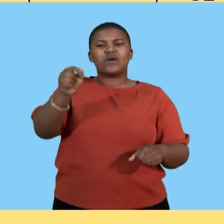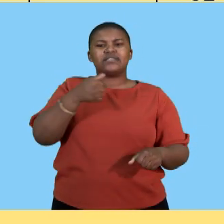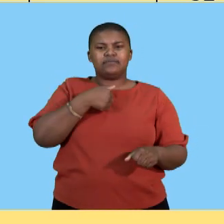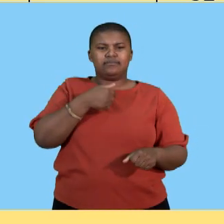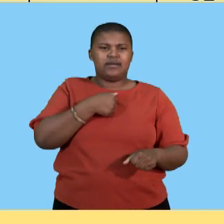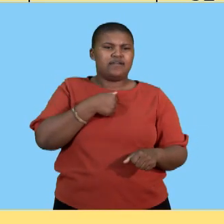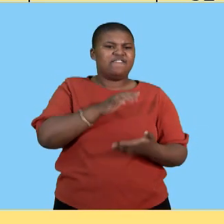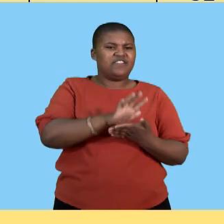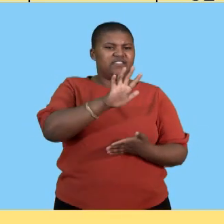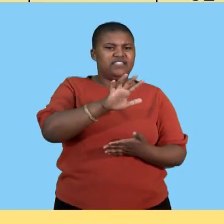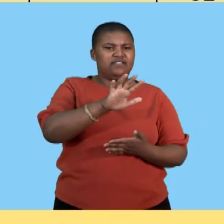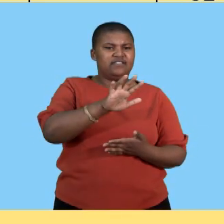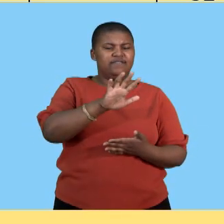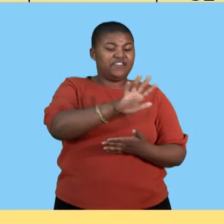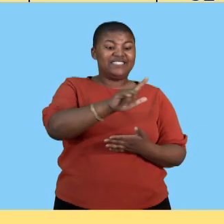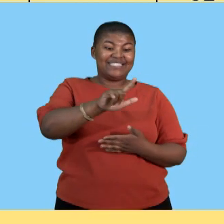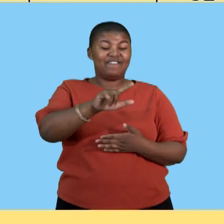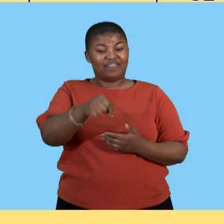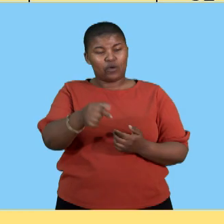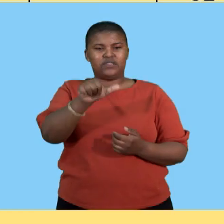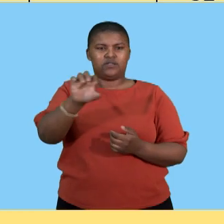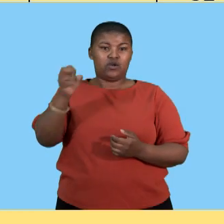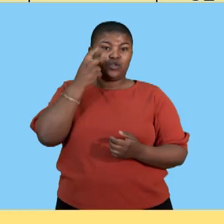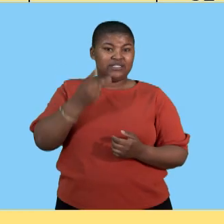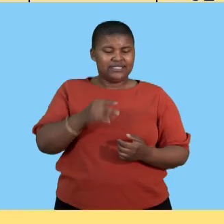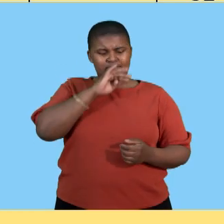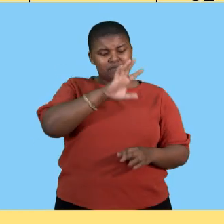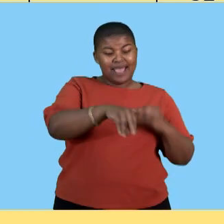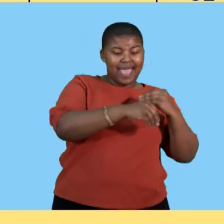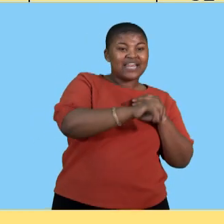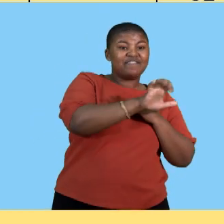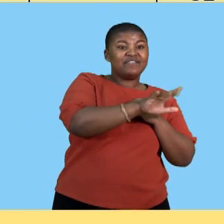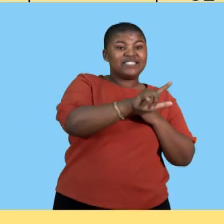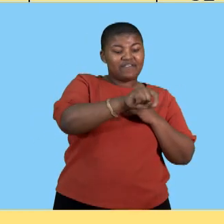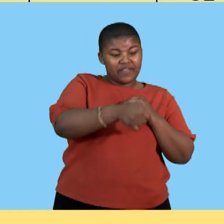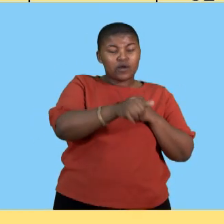vehicles, 57,600. There we go. And when I add the two, I have